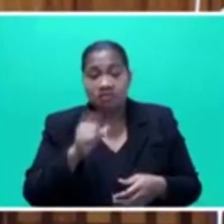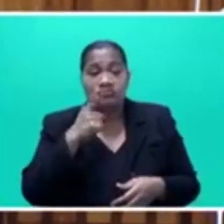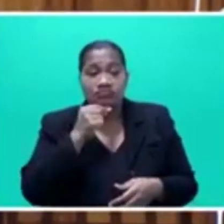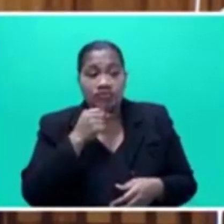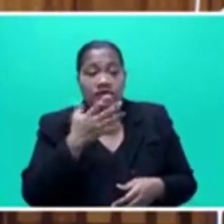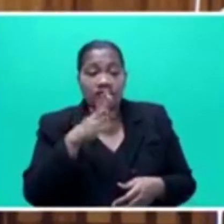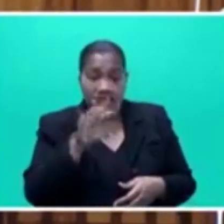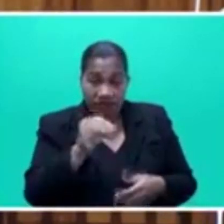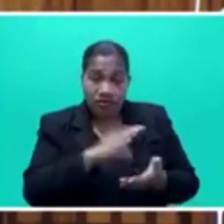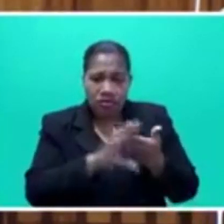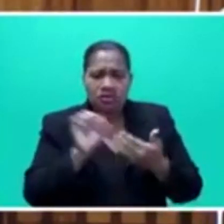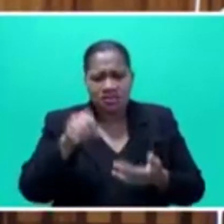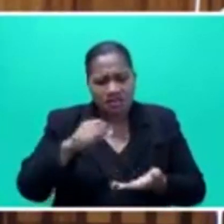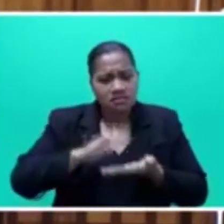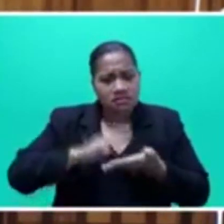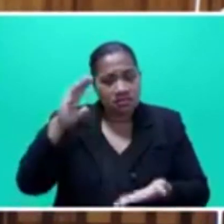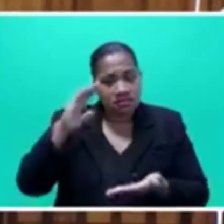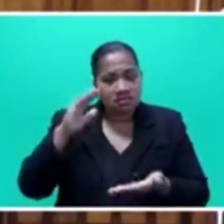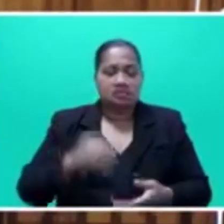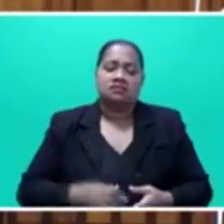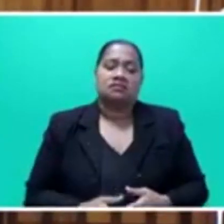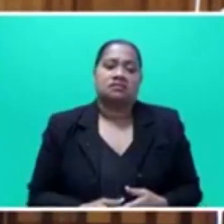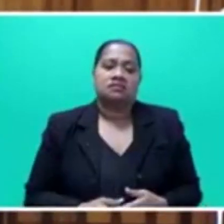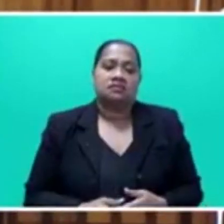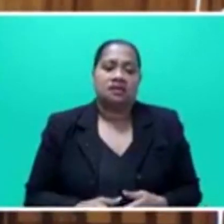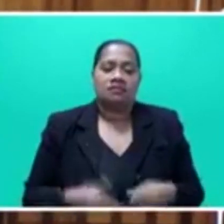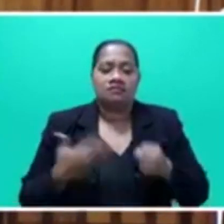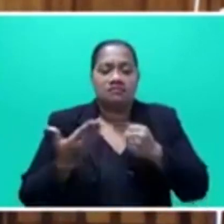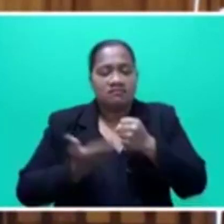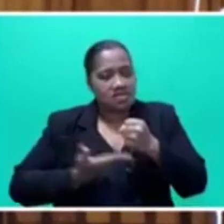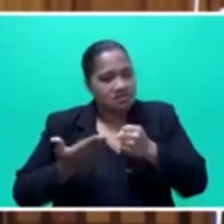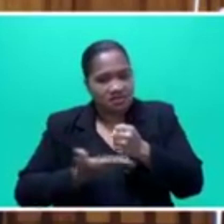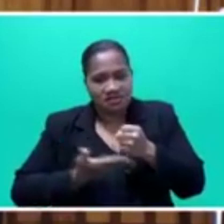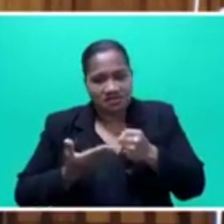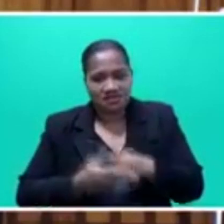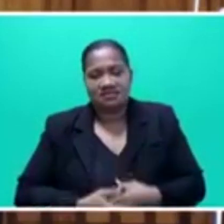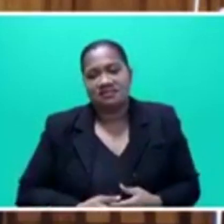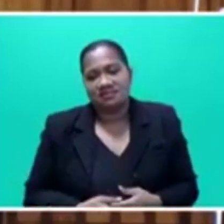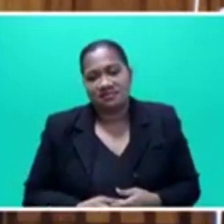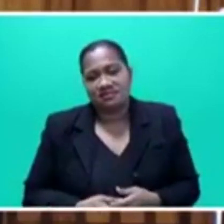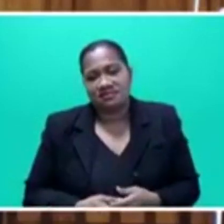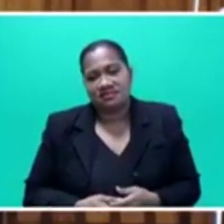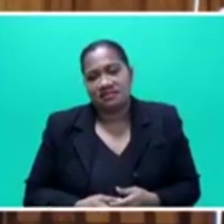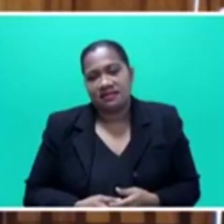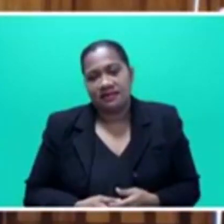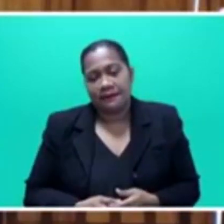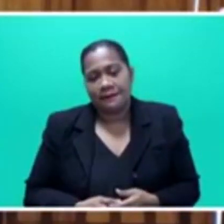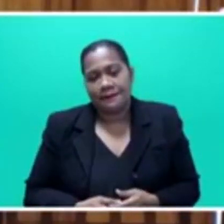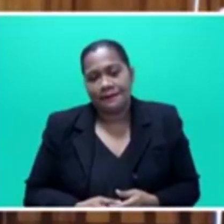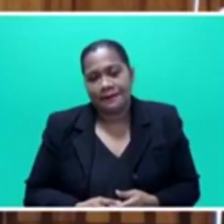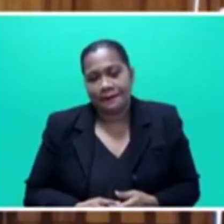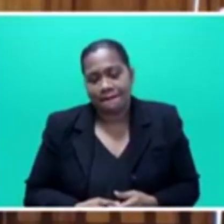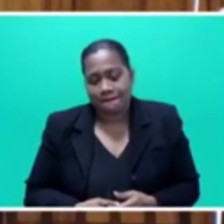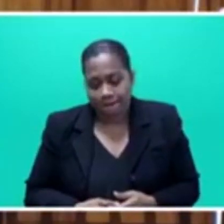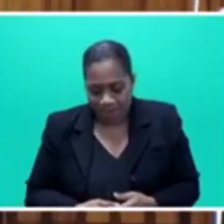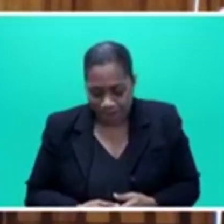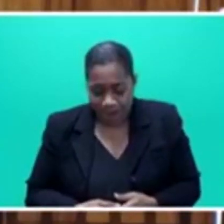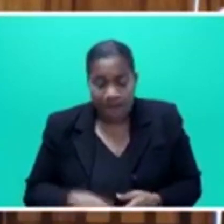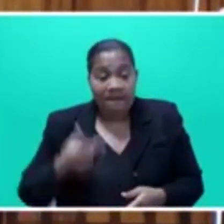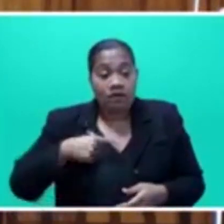it will increase. Very basic. Mr. Speaker, sir, this is why the whole